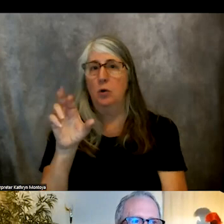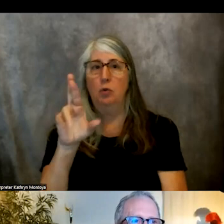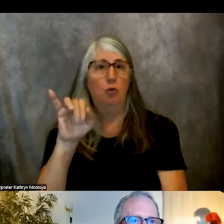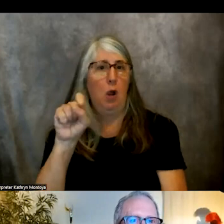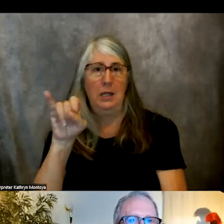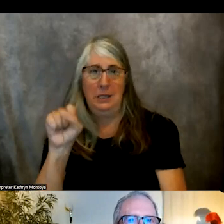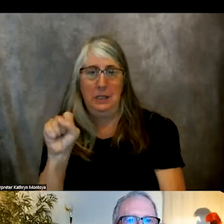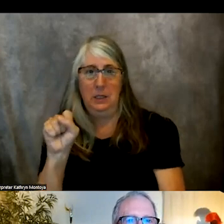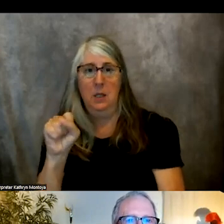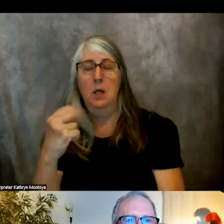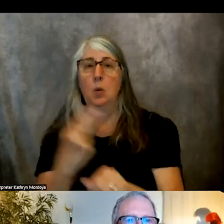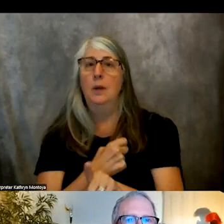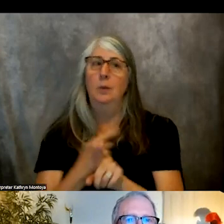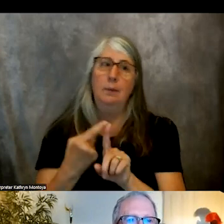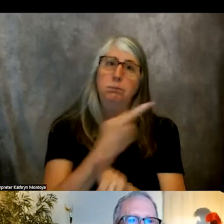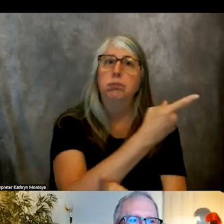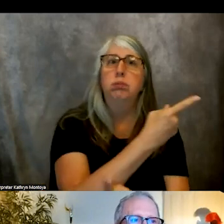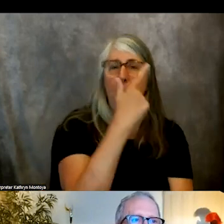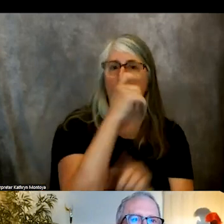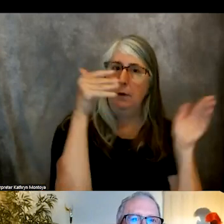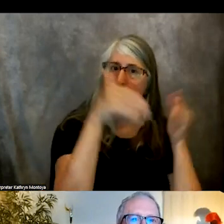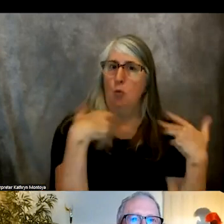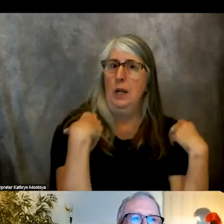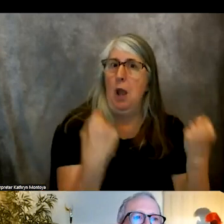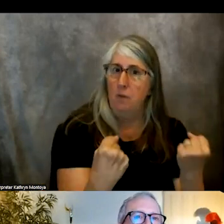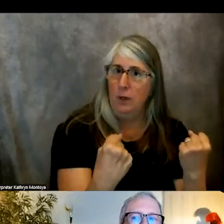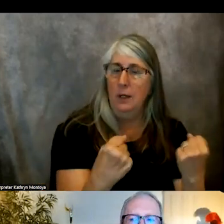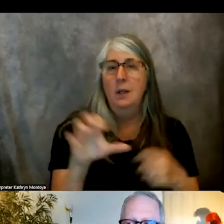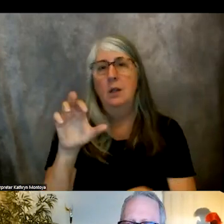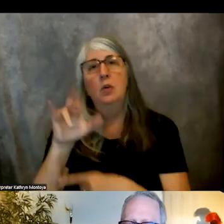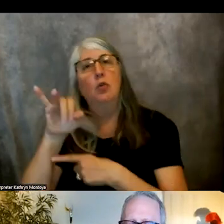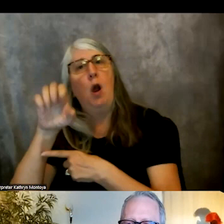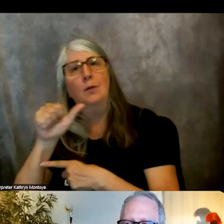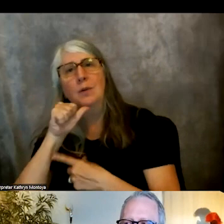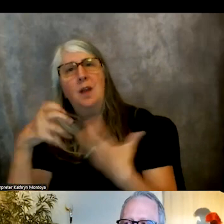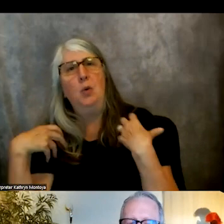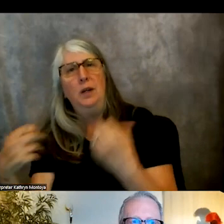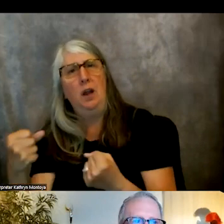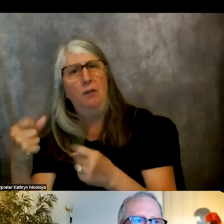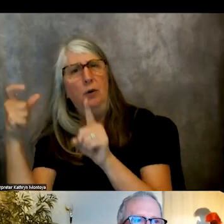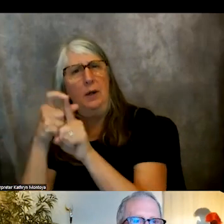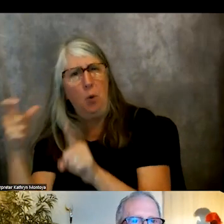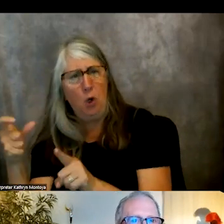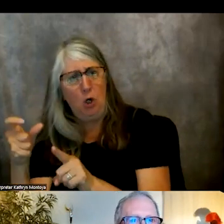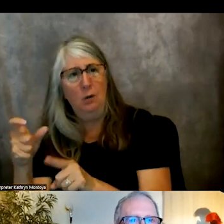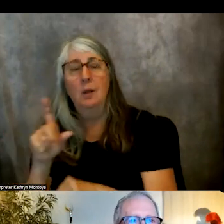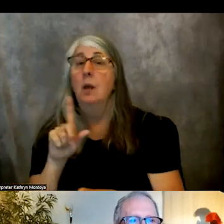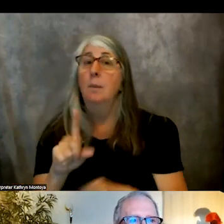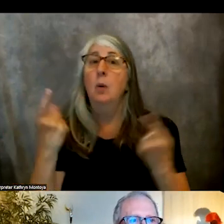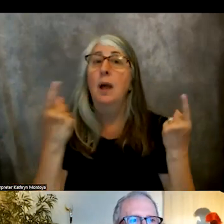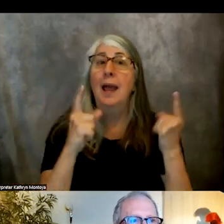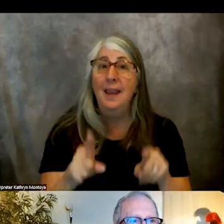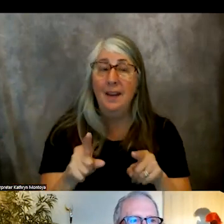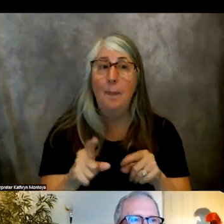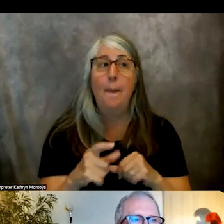went a different direction because of our focus on recovery and felt like crisis wasn't a recovery-oriented word. But what happened when we did that